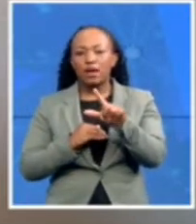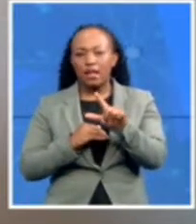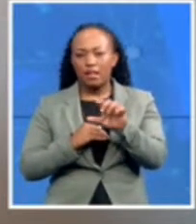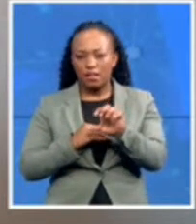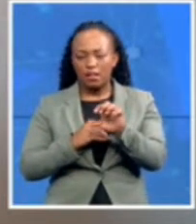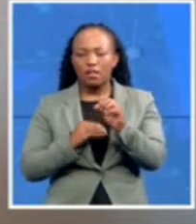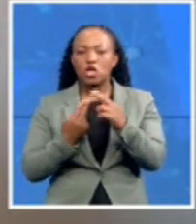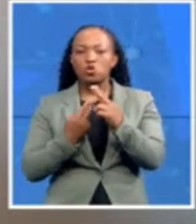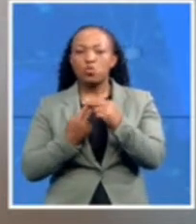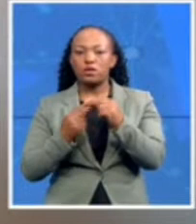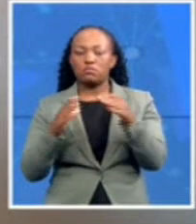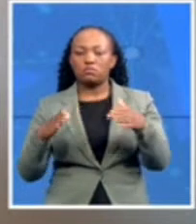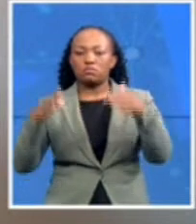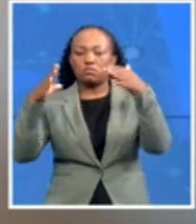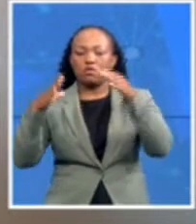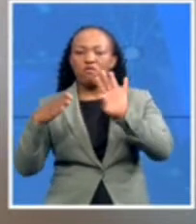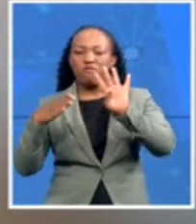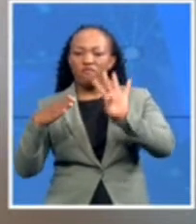1, still operating,